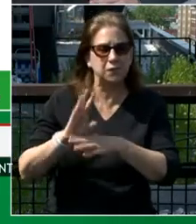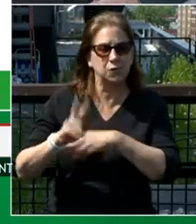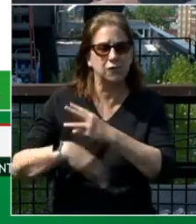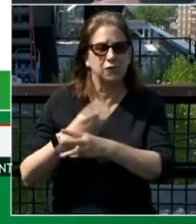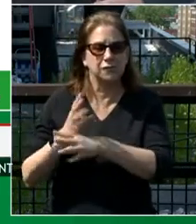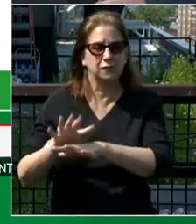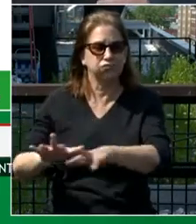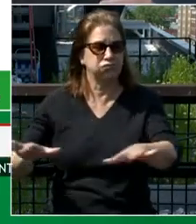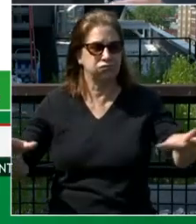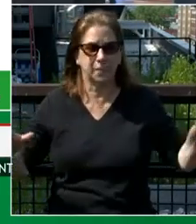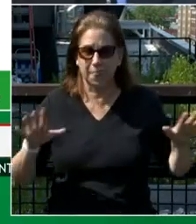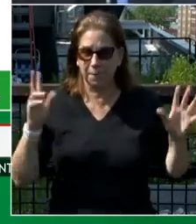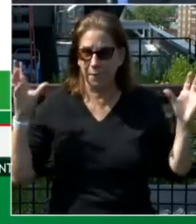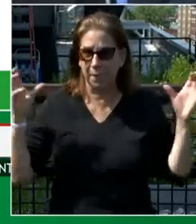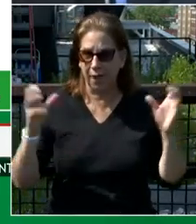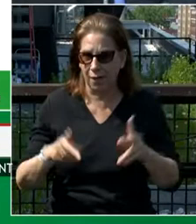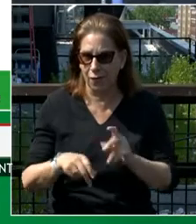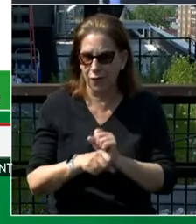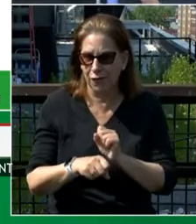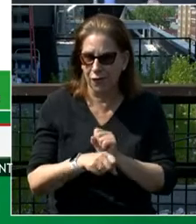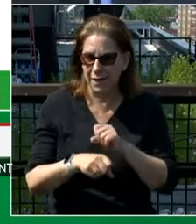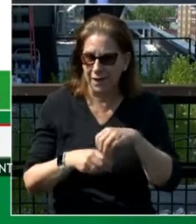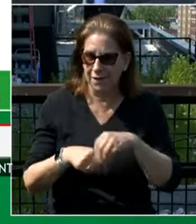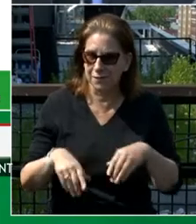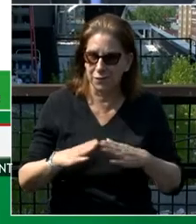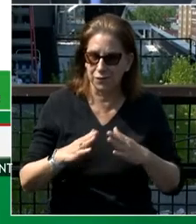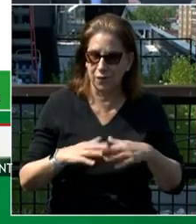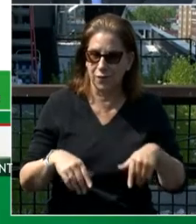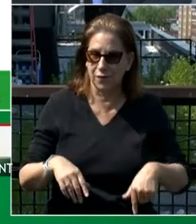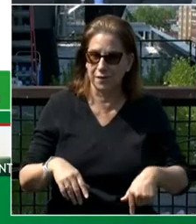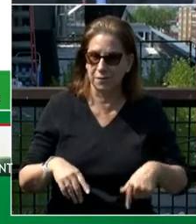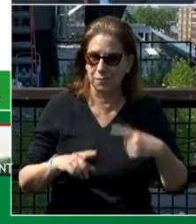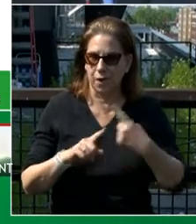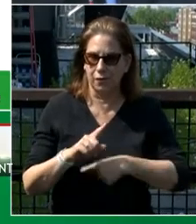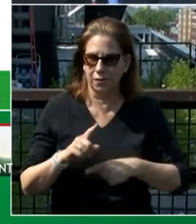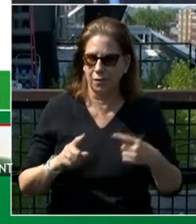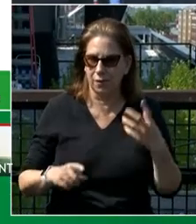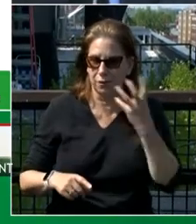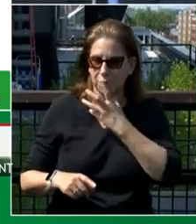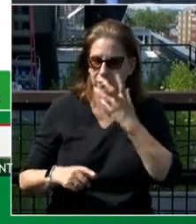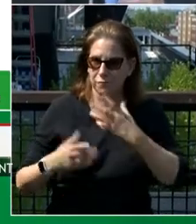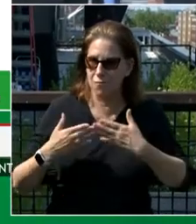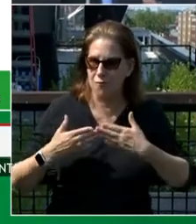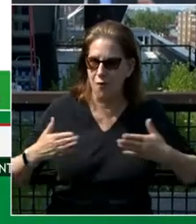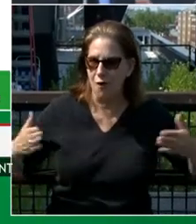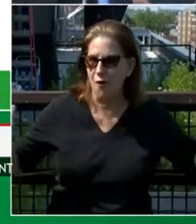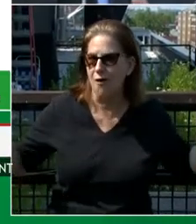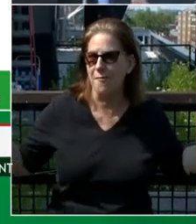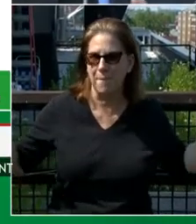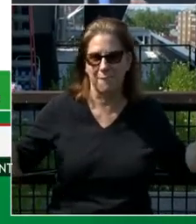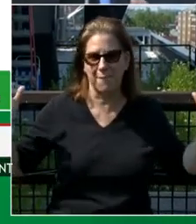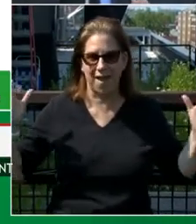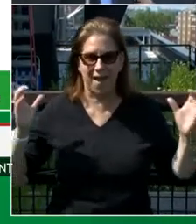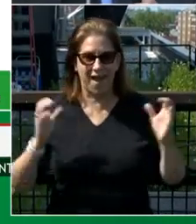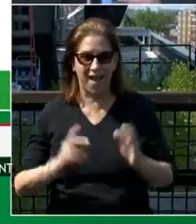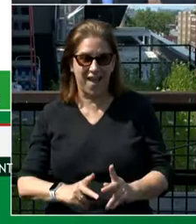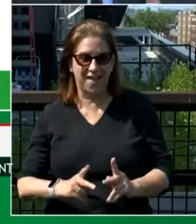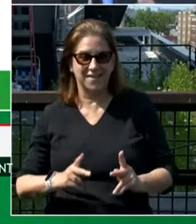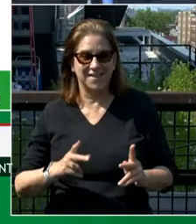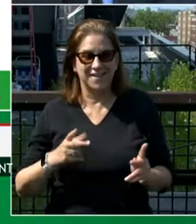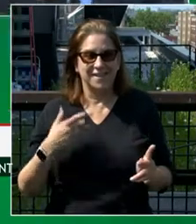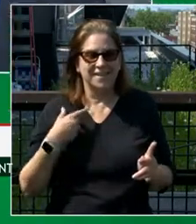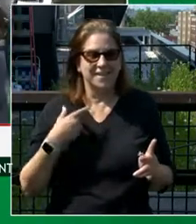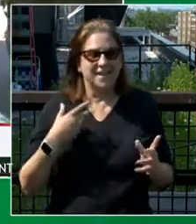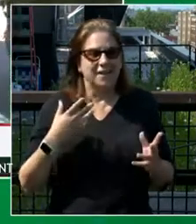campaign this month. And that continues. So we'll hear a little bit from Sabang Cook about how that's been going and some of the